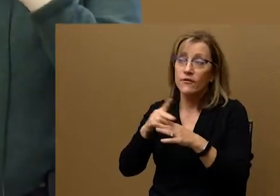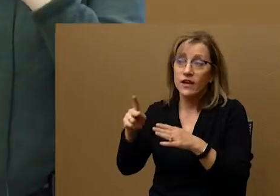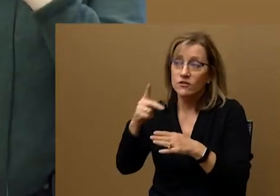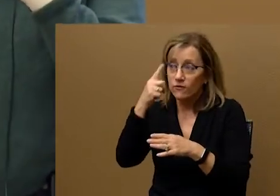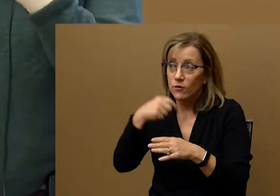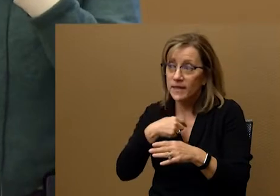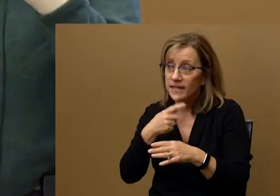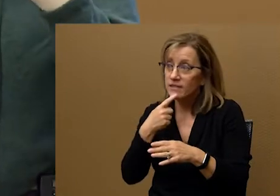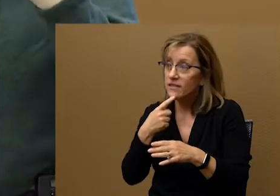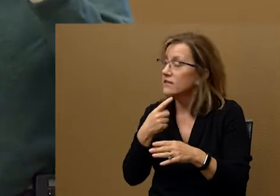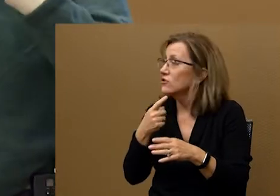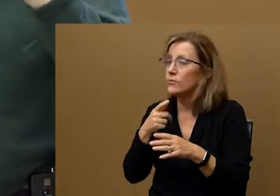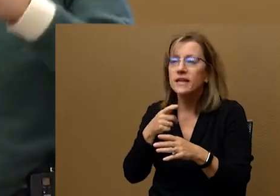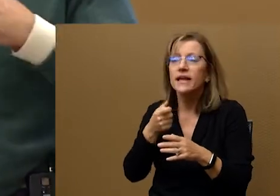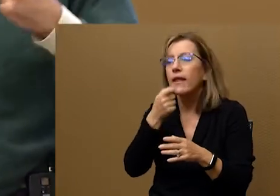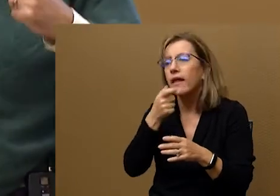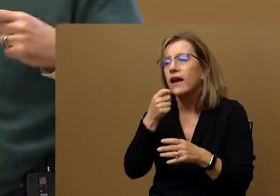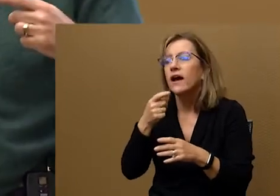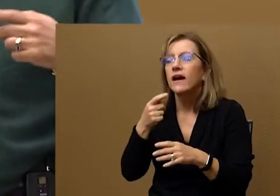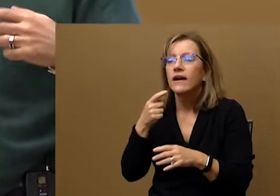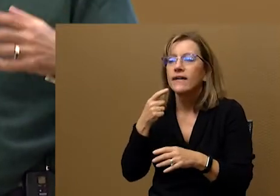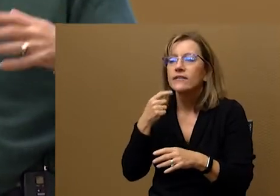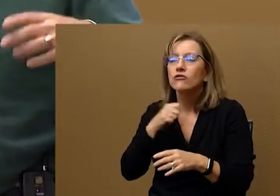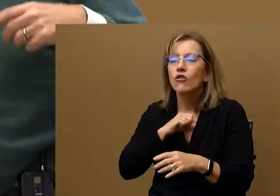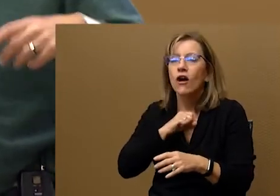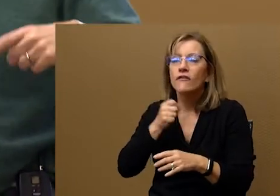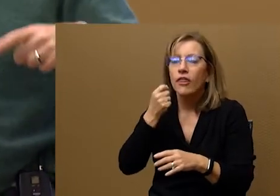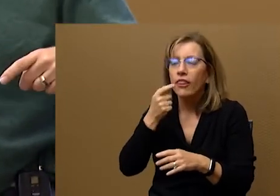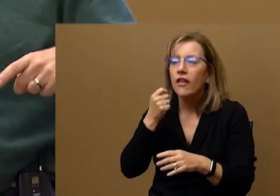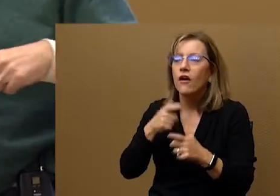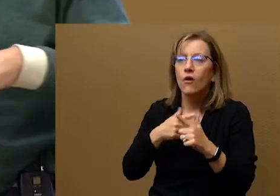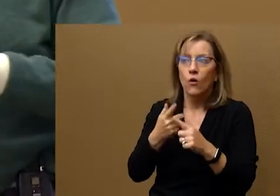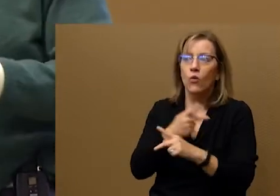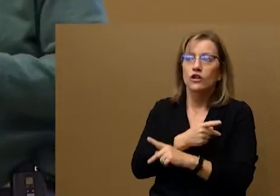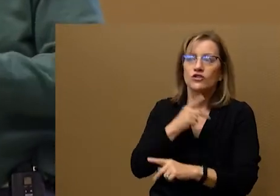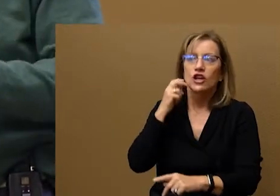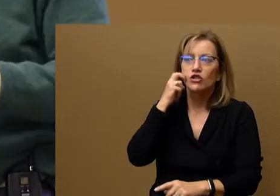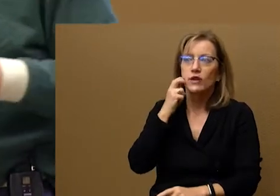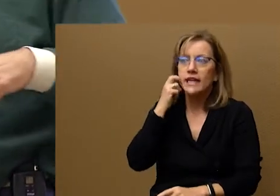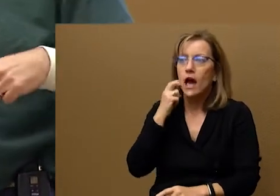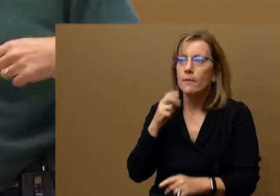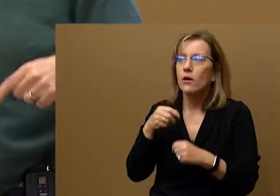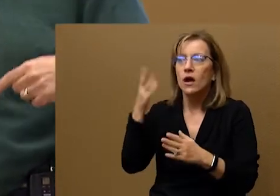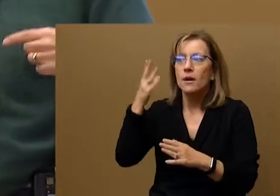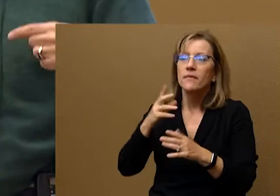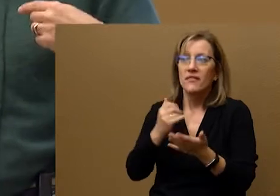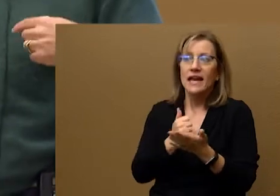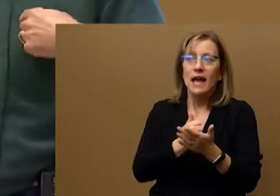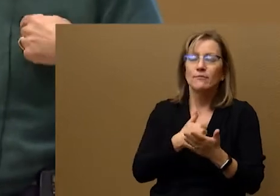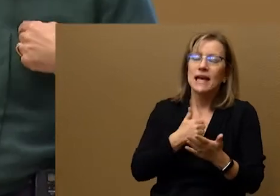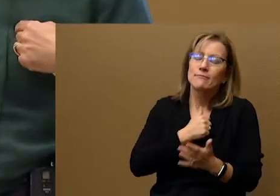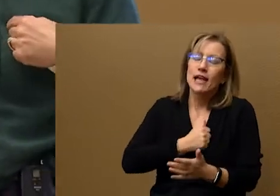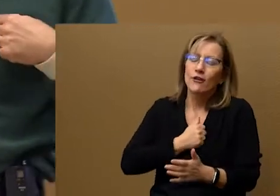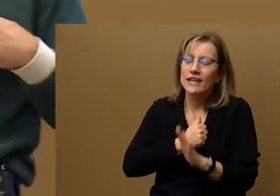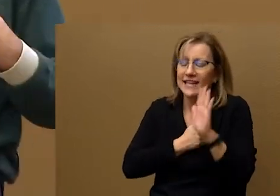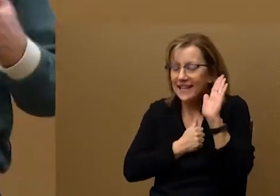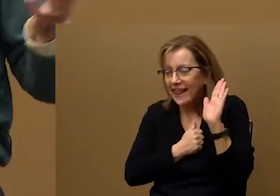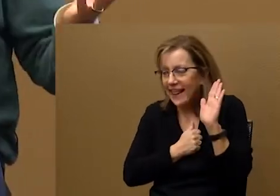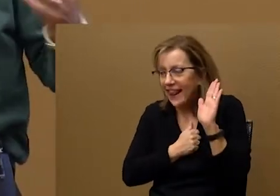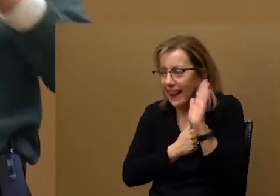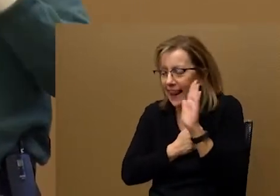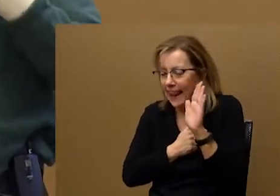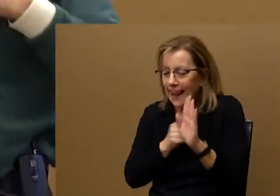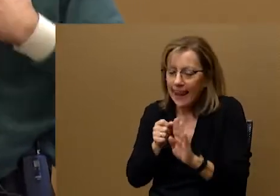this, it's very unprofessional to be sucking on lozenges. Even worse would be chewing gum, and I thought about doing that because gum chewing helps too.